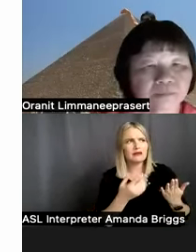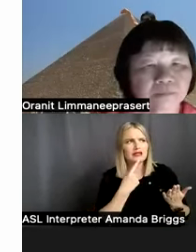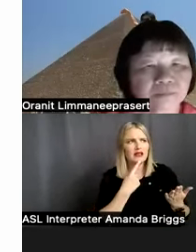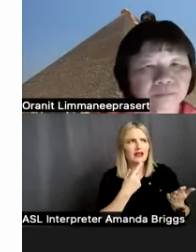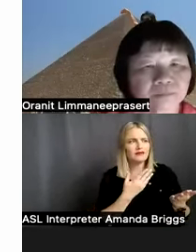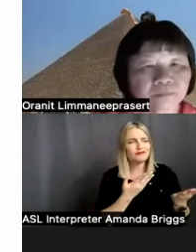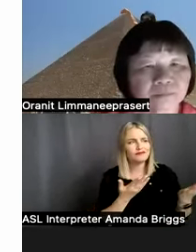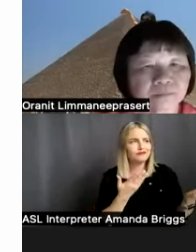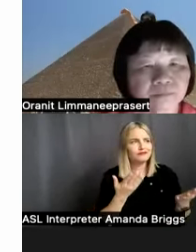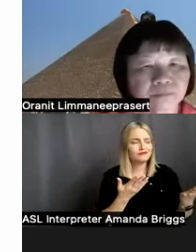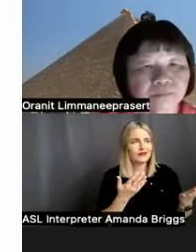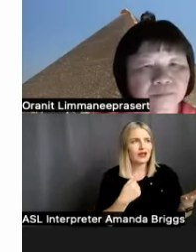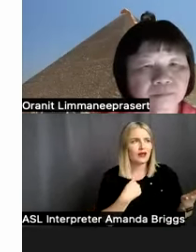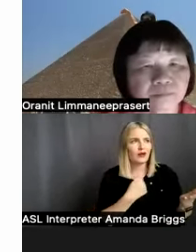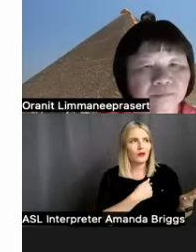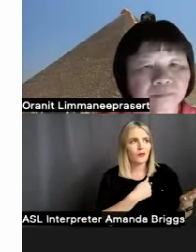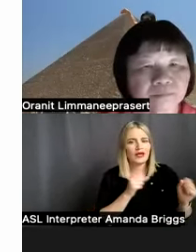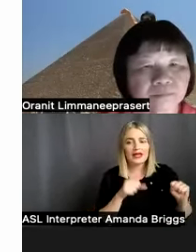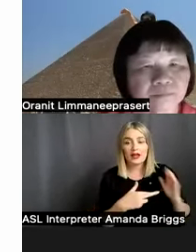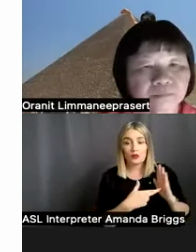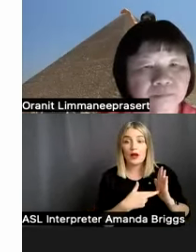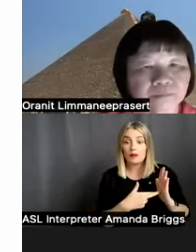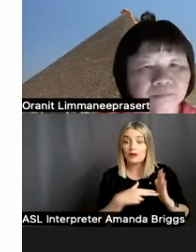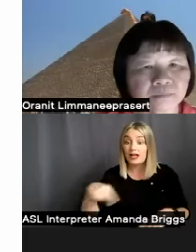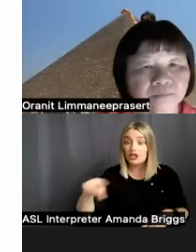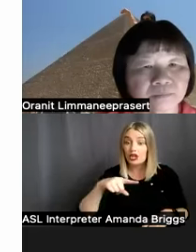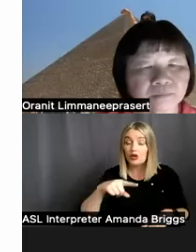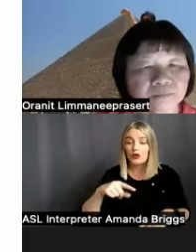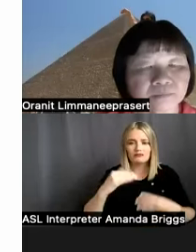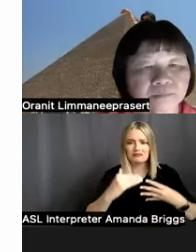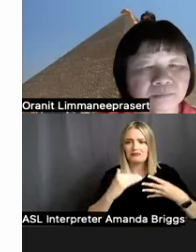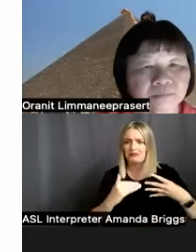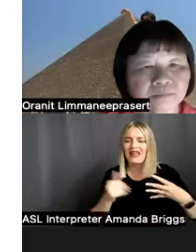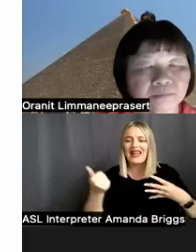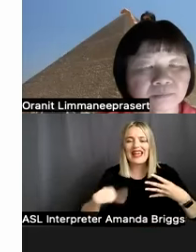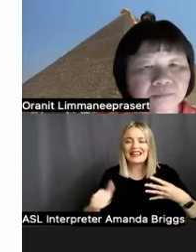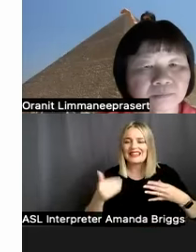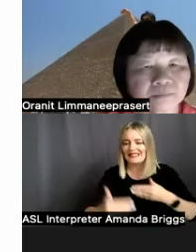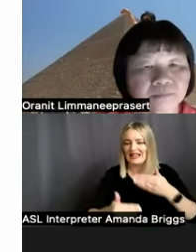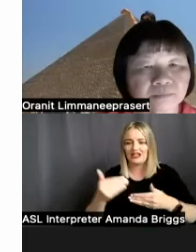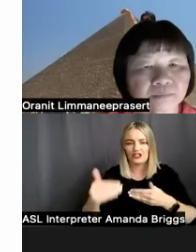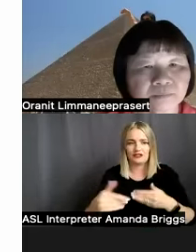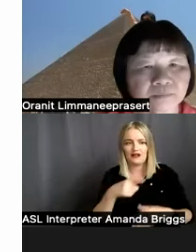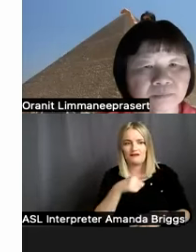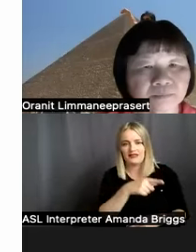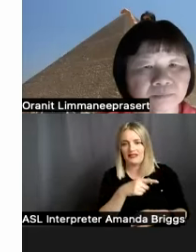that we can represent you at every stage of this process.